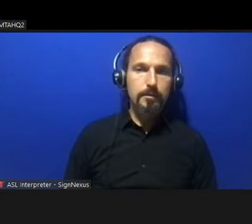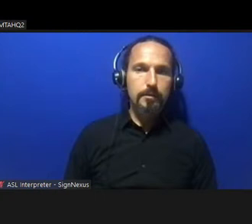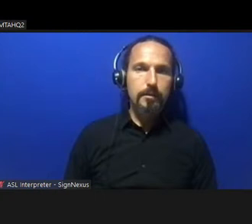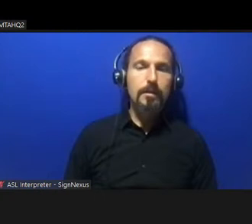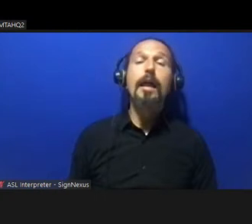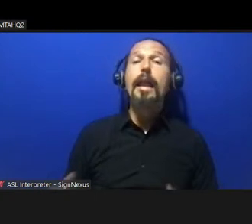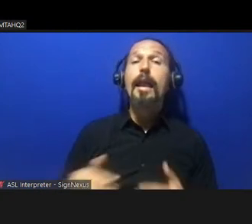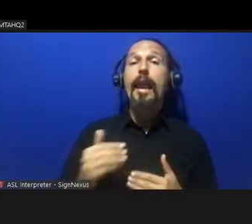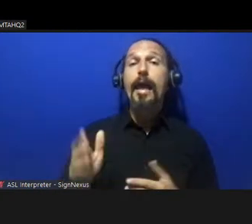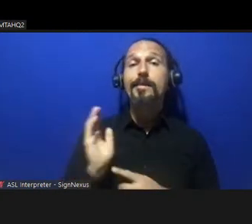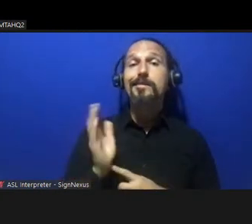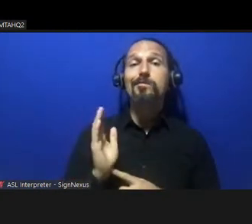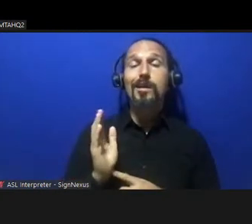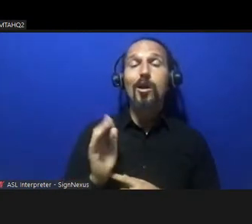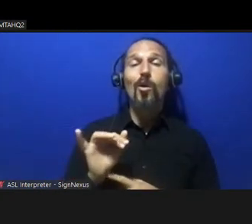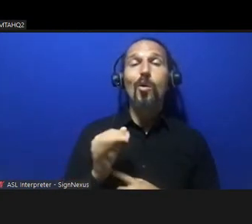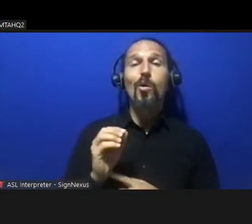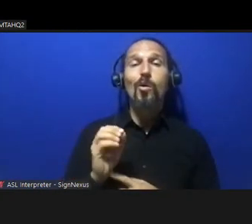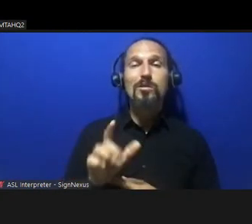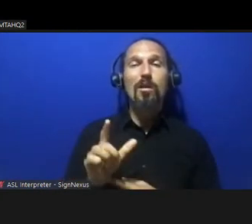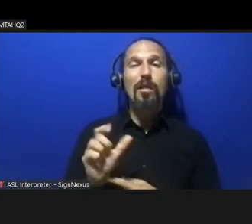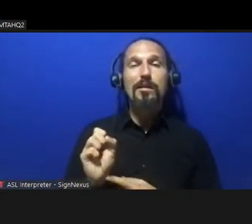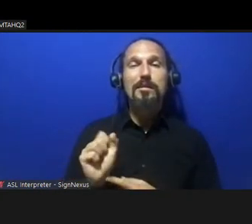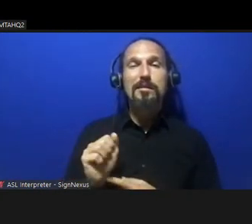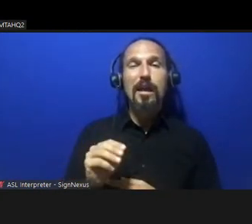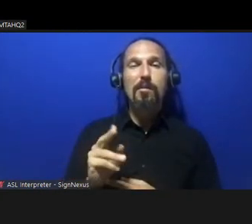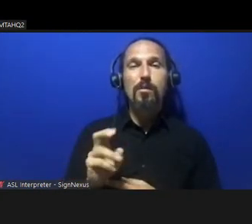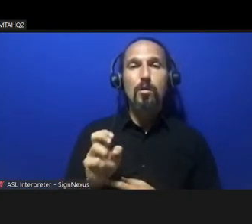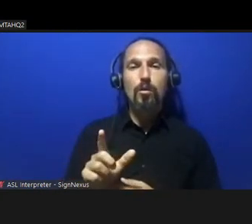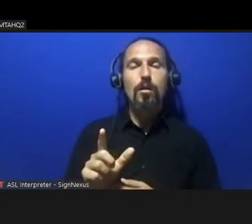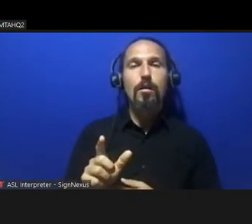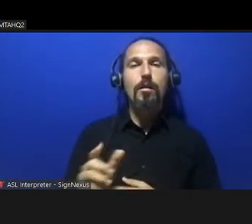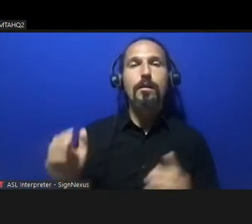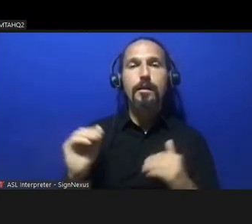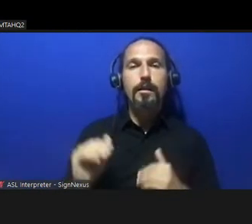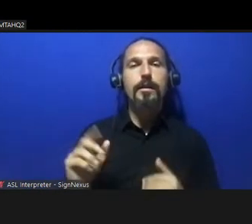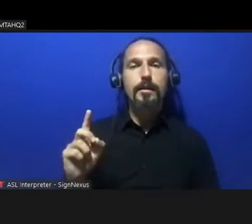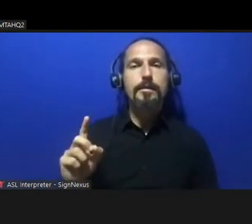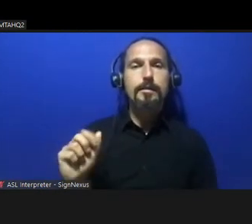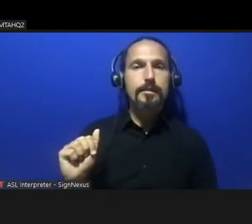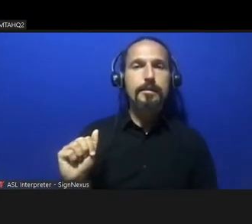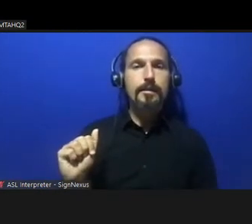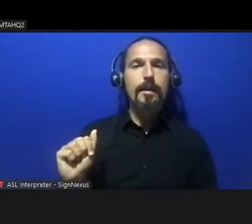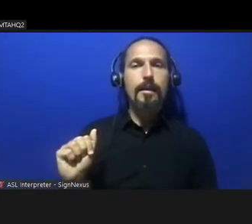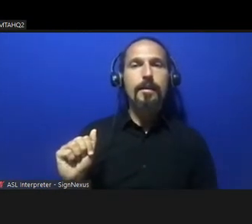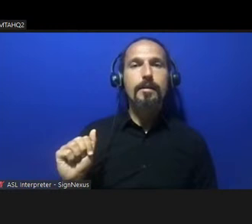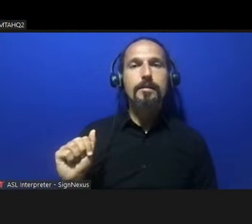our next speaker is joel samuel followed by daisy cuevas